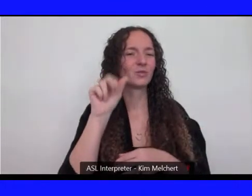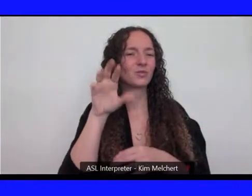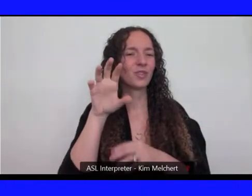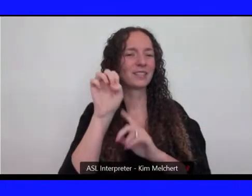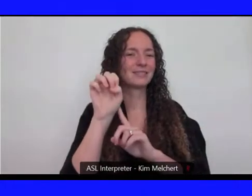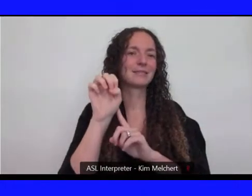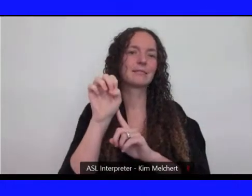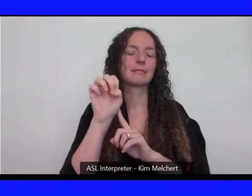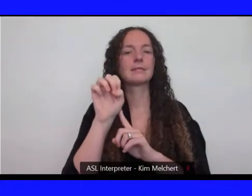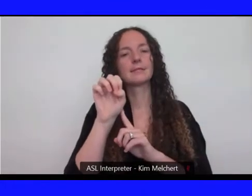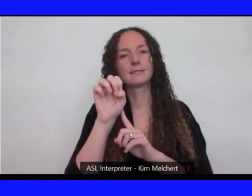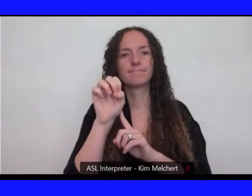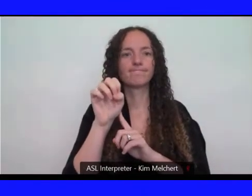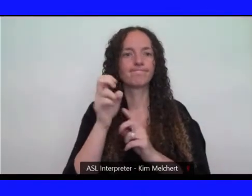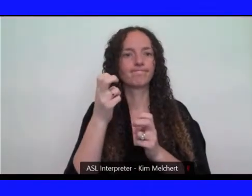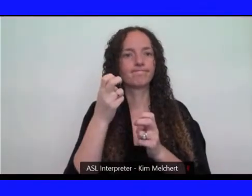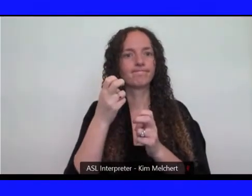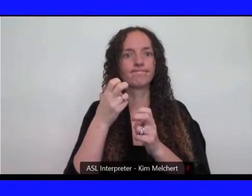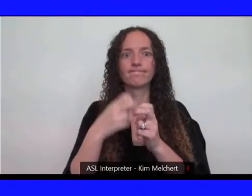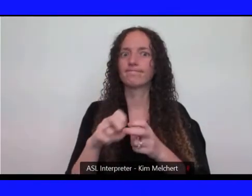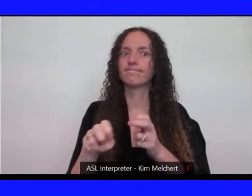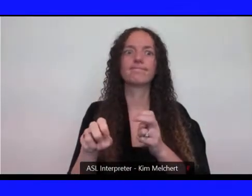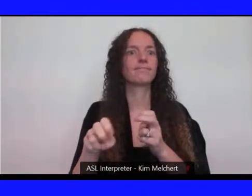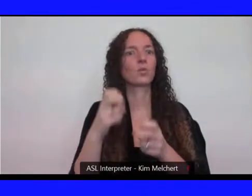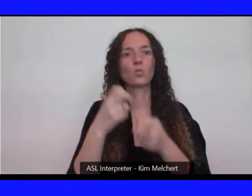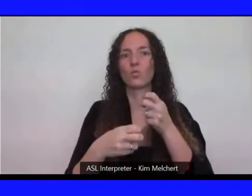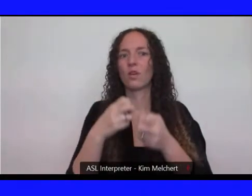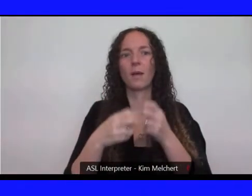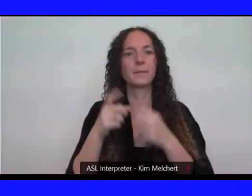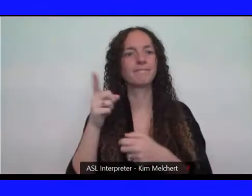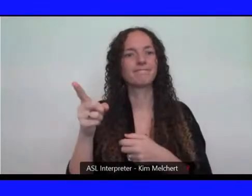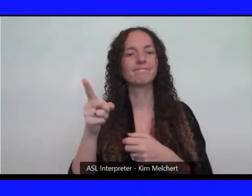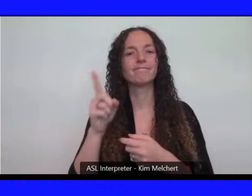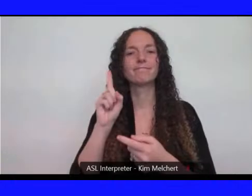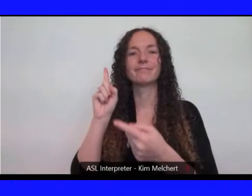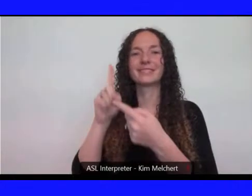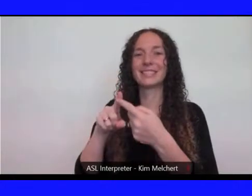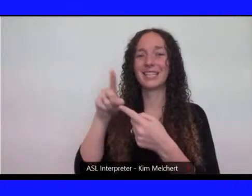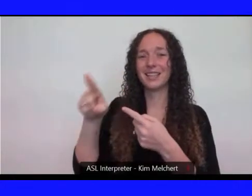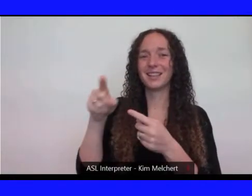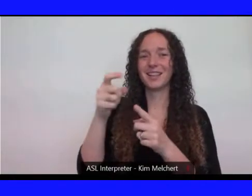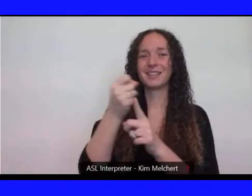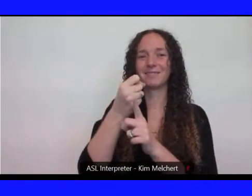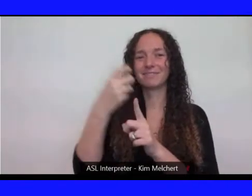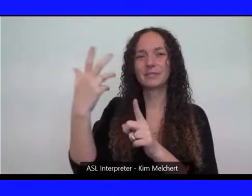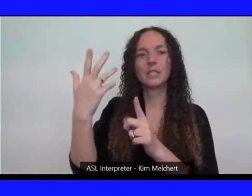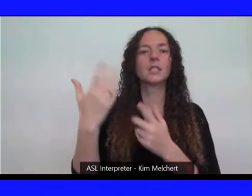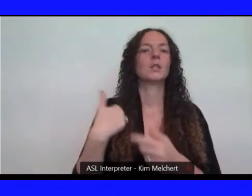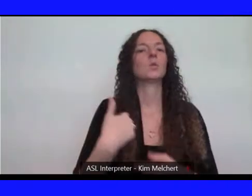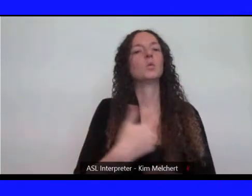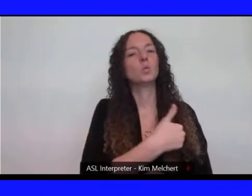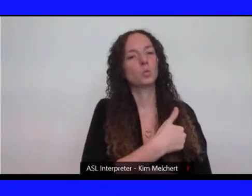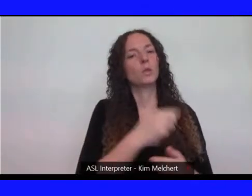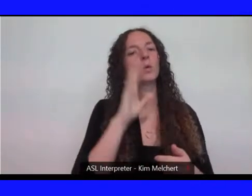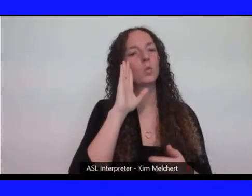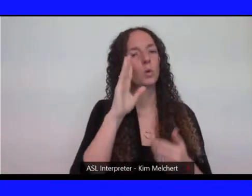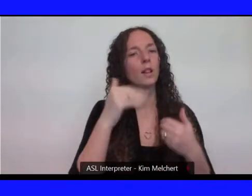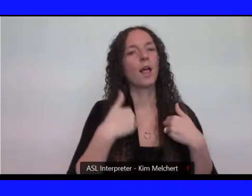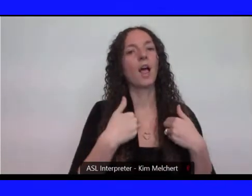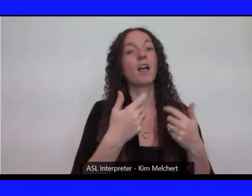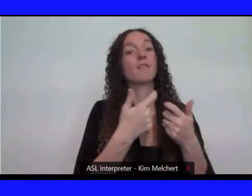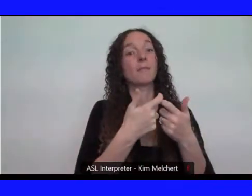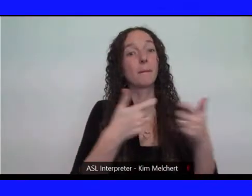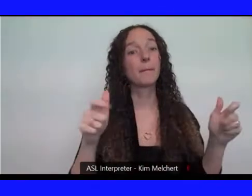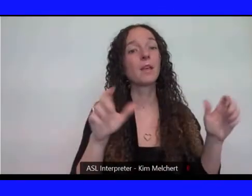identities, so that specifically my son's children will probably neither identify as African American or